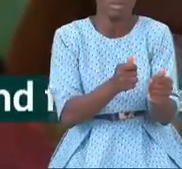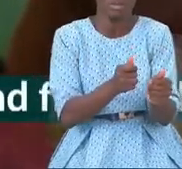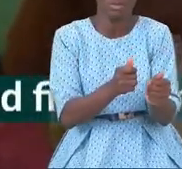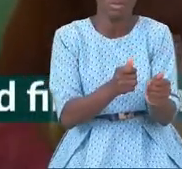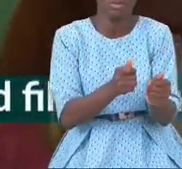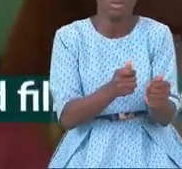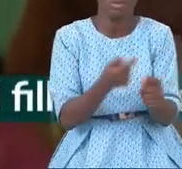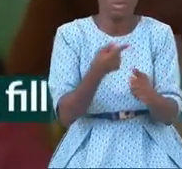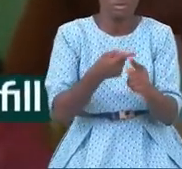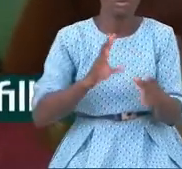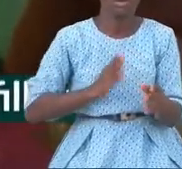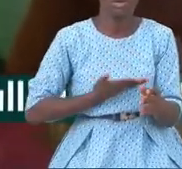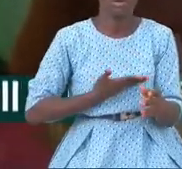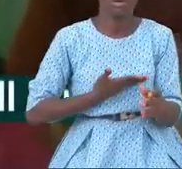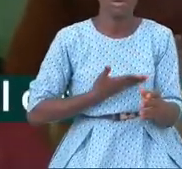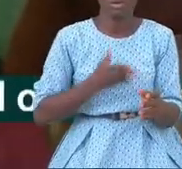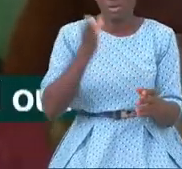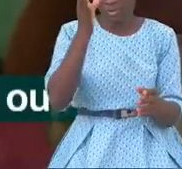And after the counselors are done with you,